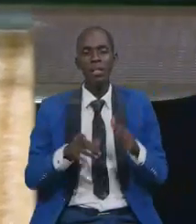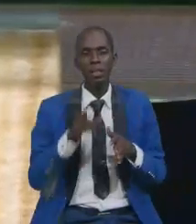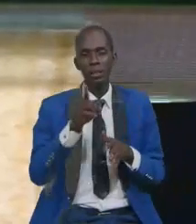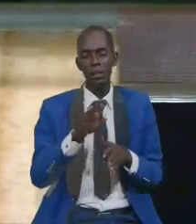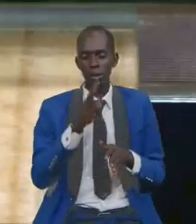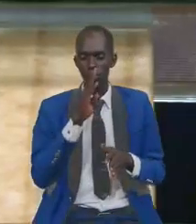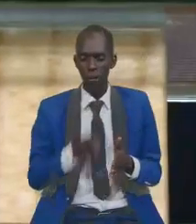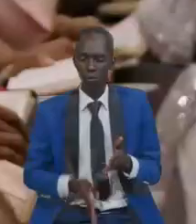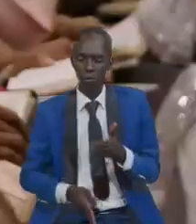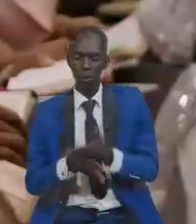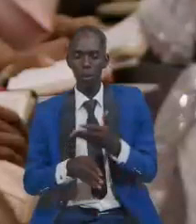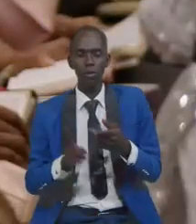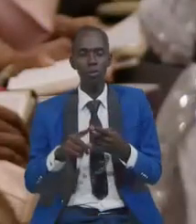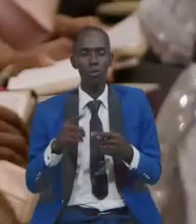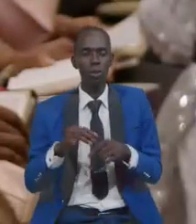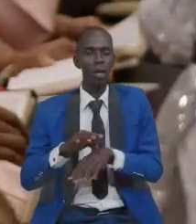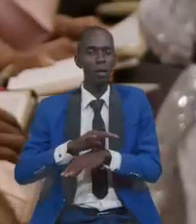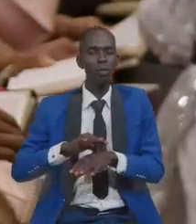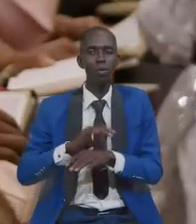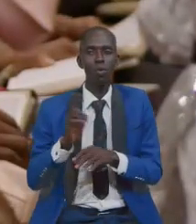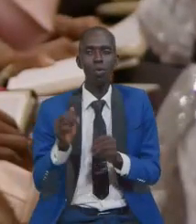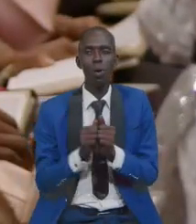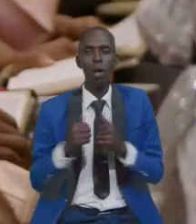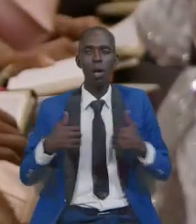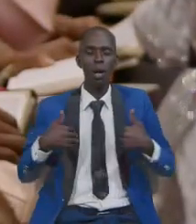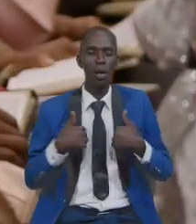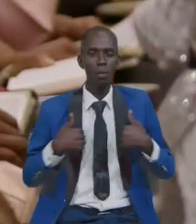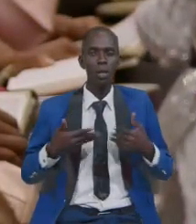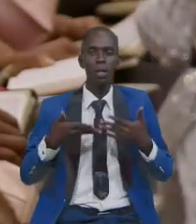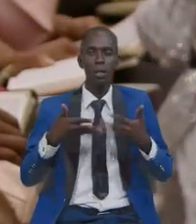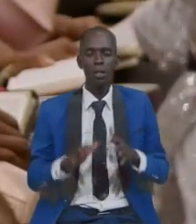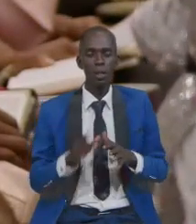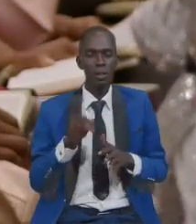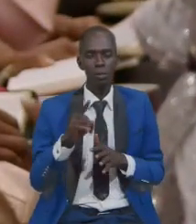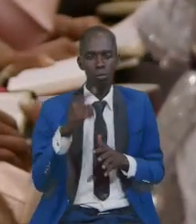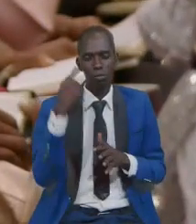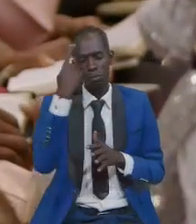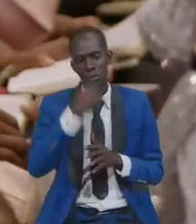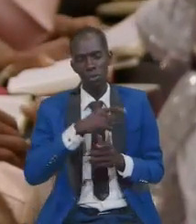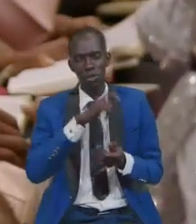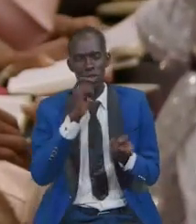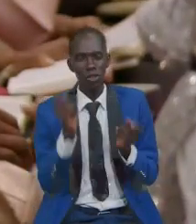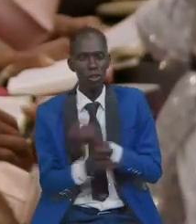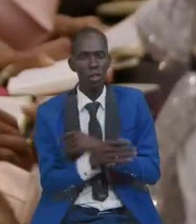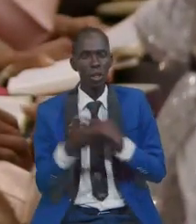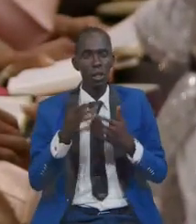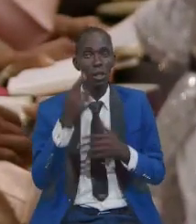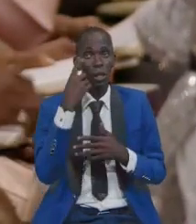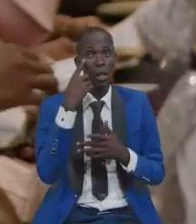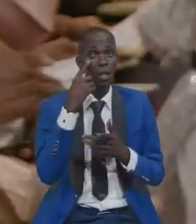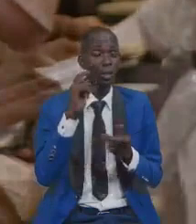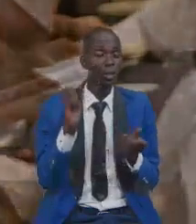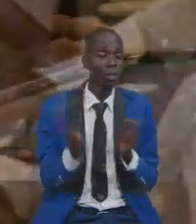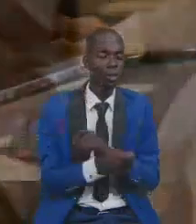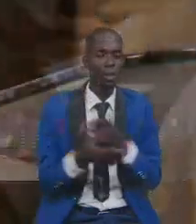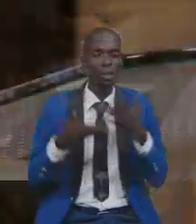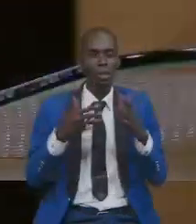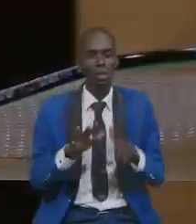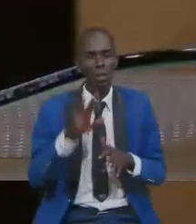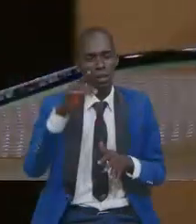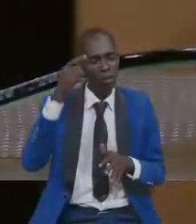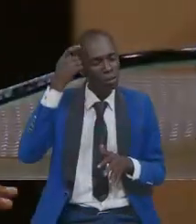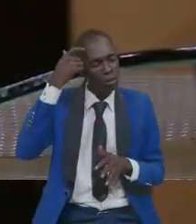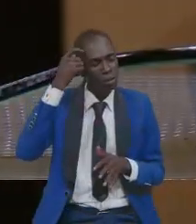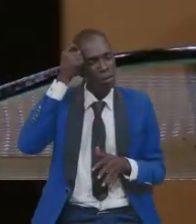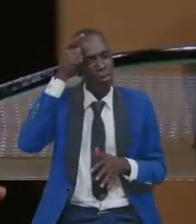to the field. Let his brain be changed. Let his sight be changed. Let his understanding be